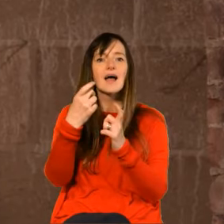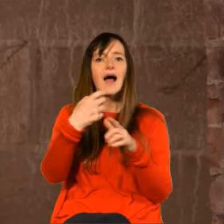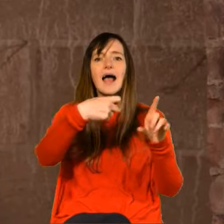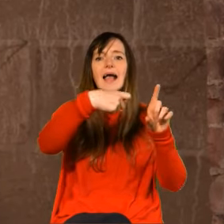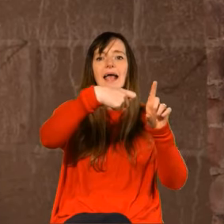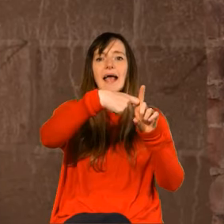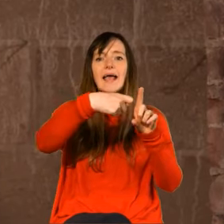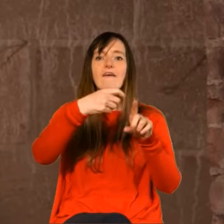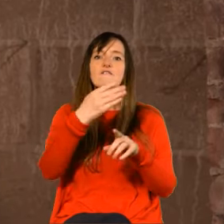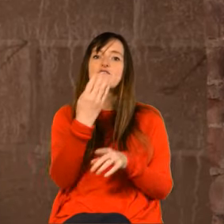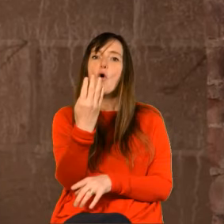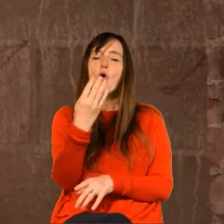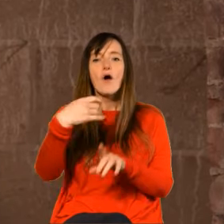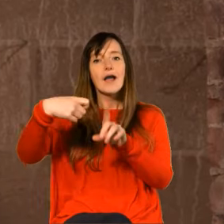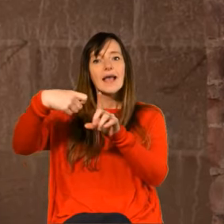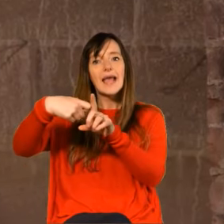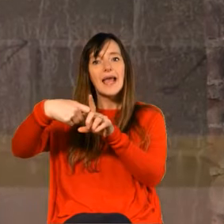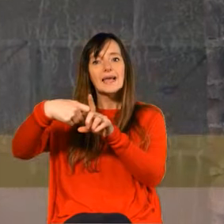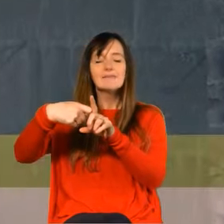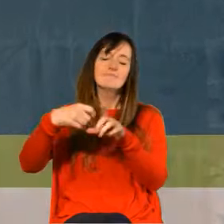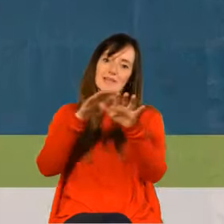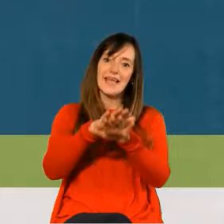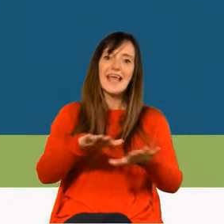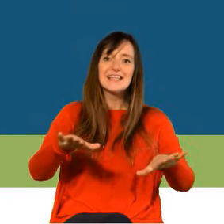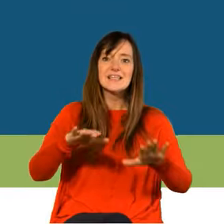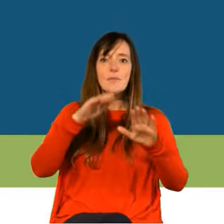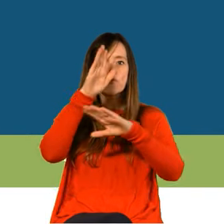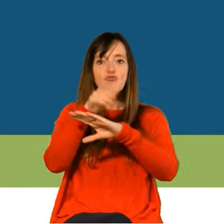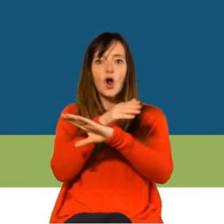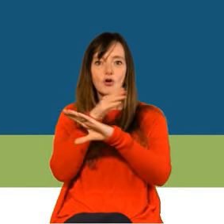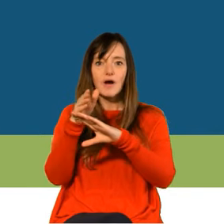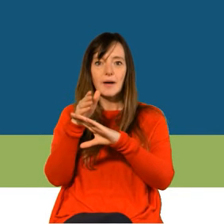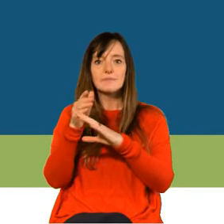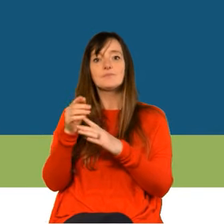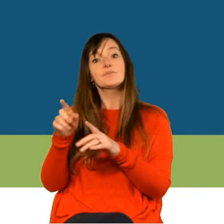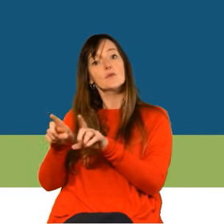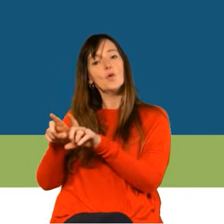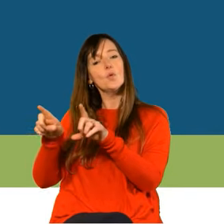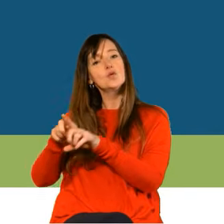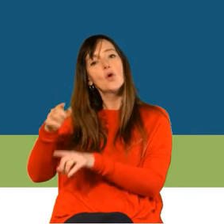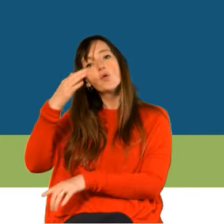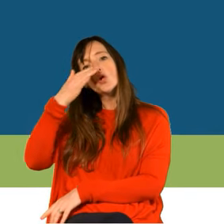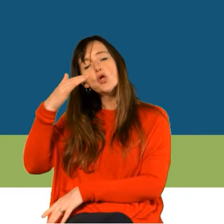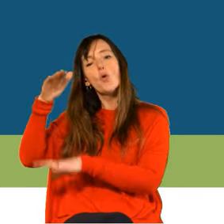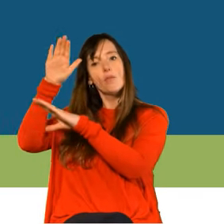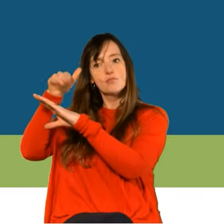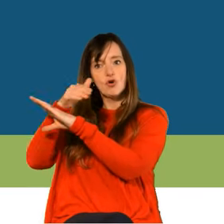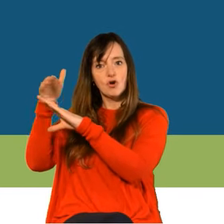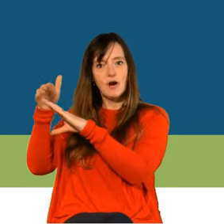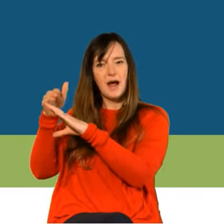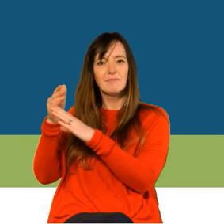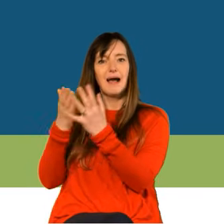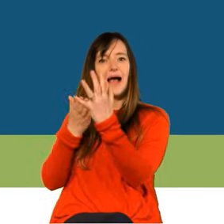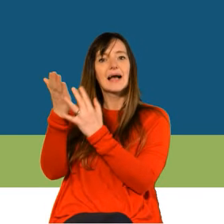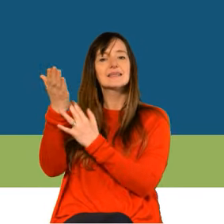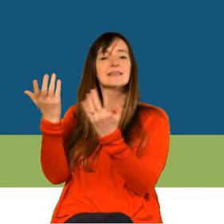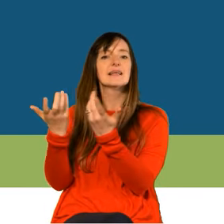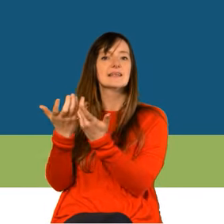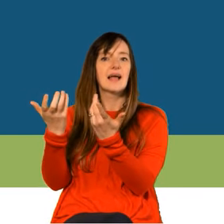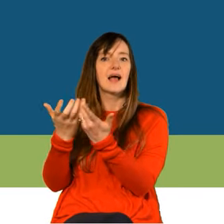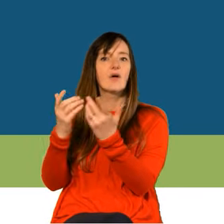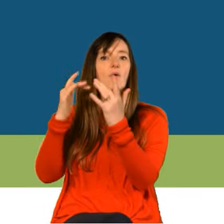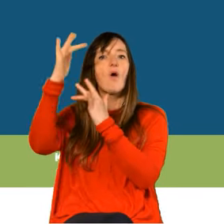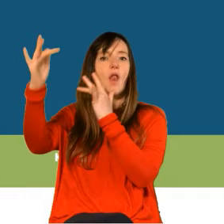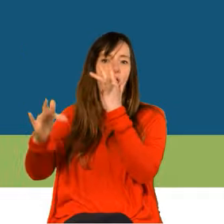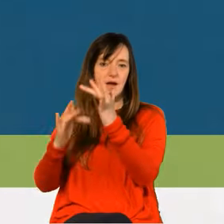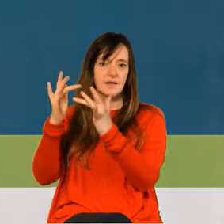the Keswick Youth programme, both of which can be accessed via the Virtually Keswick Convention website. Just click on the red or the green tabs.